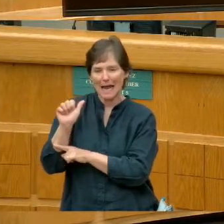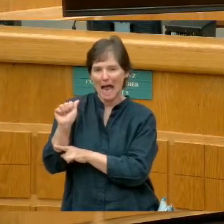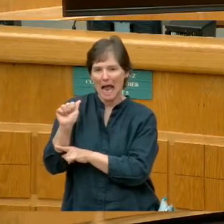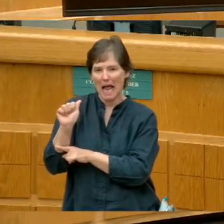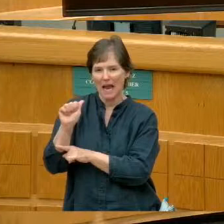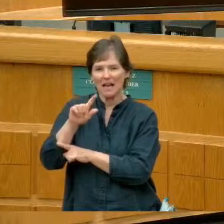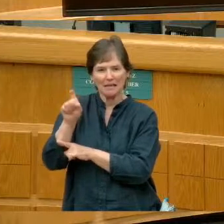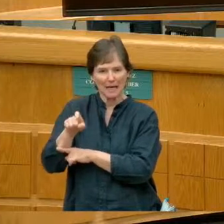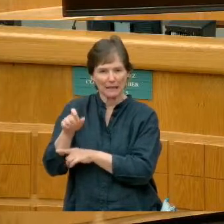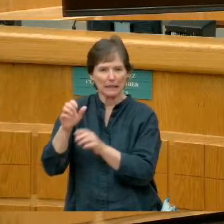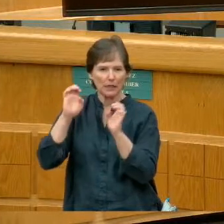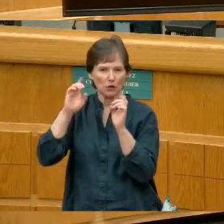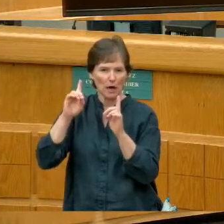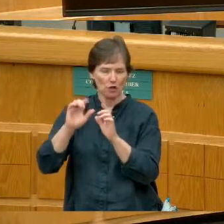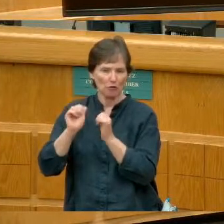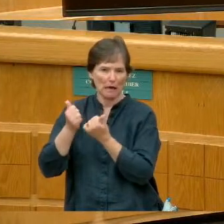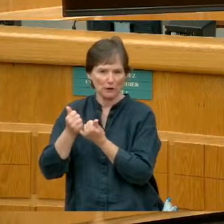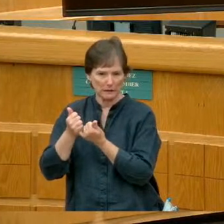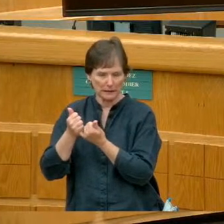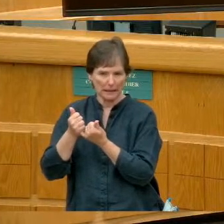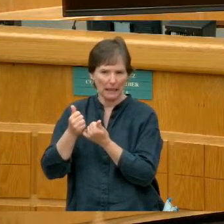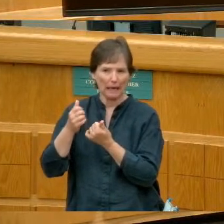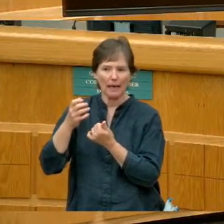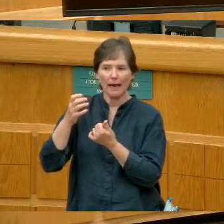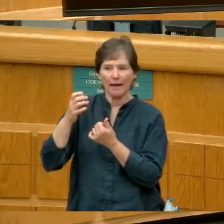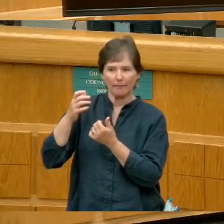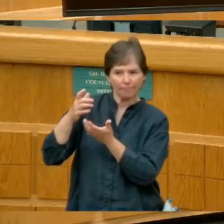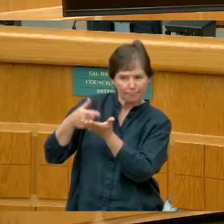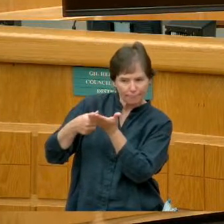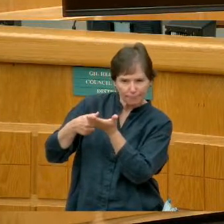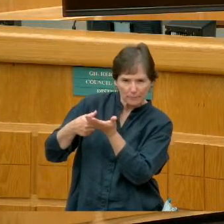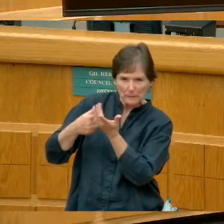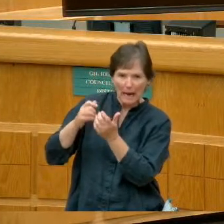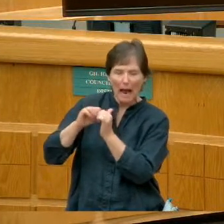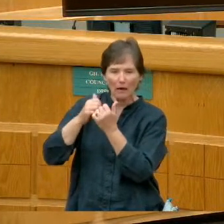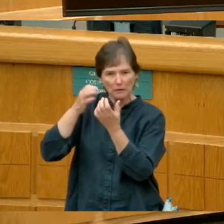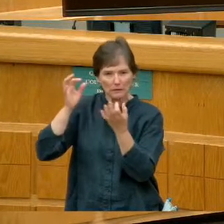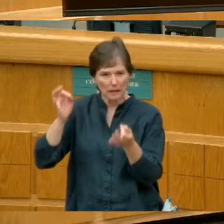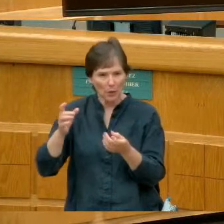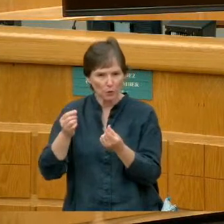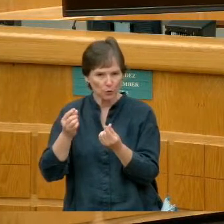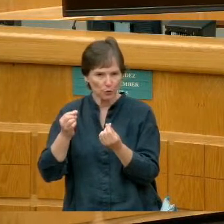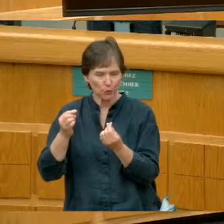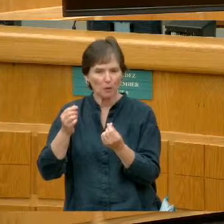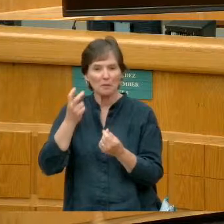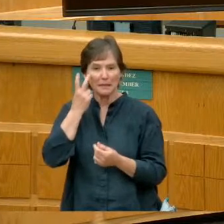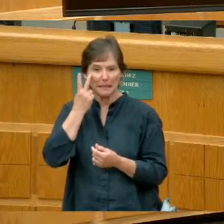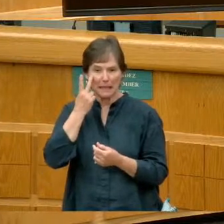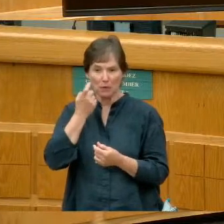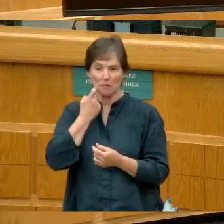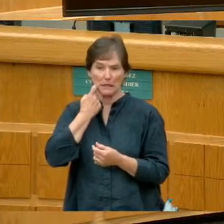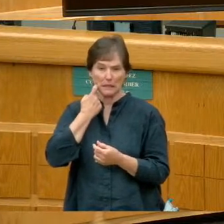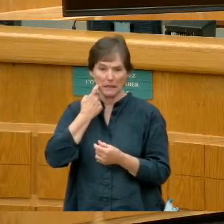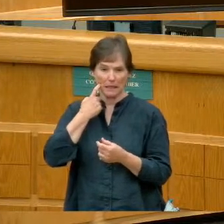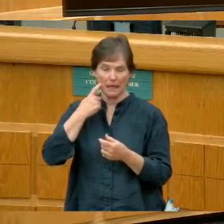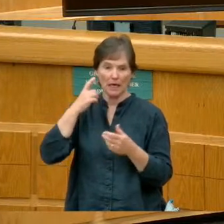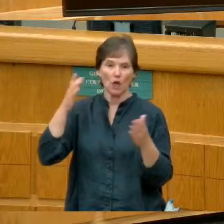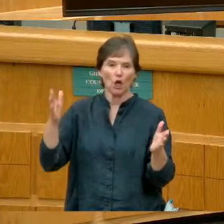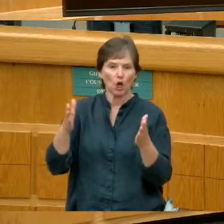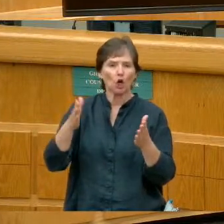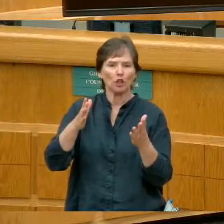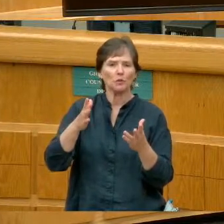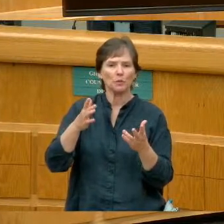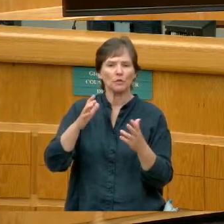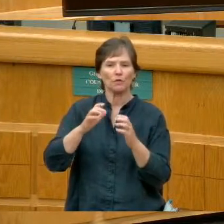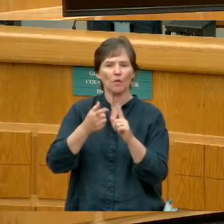president on TV in recent days as well, encouraging certain action. So locally, we have to have a